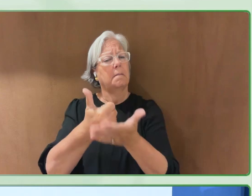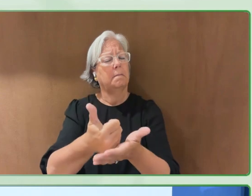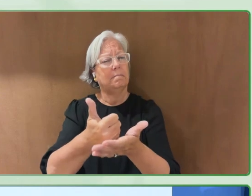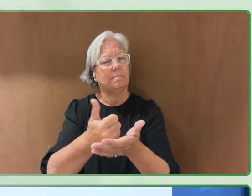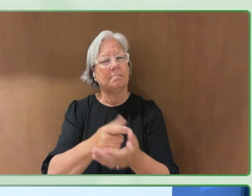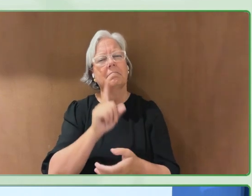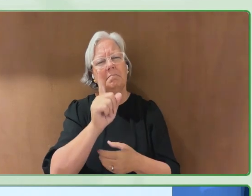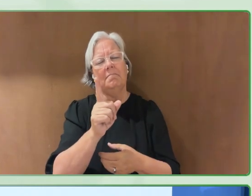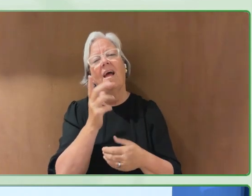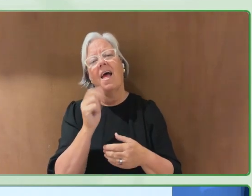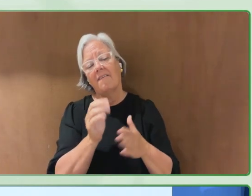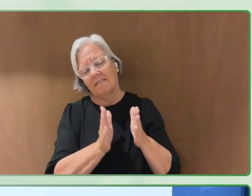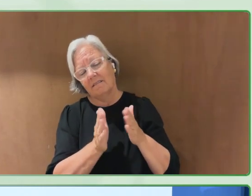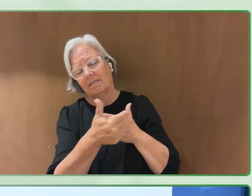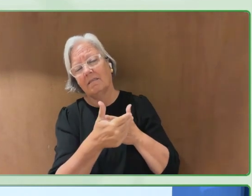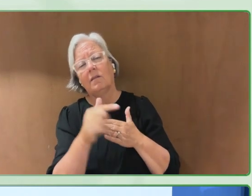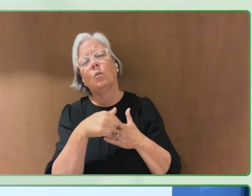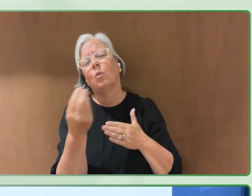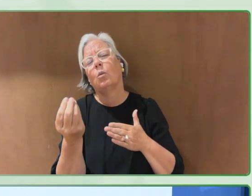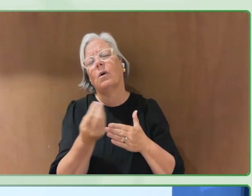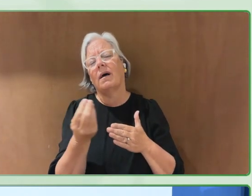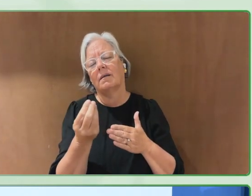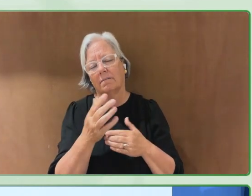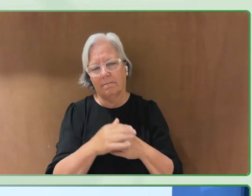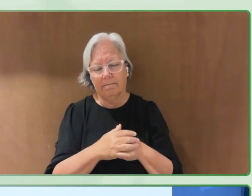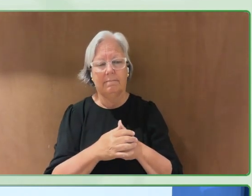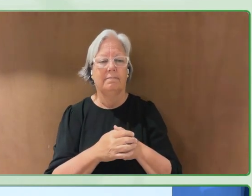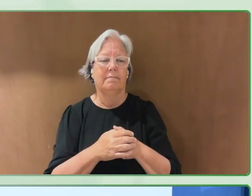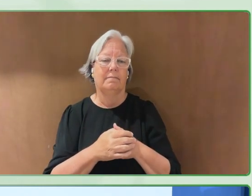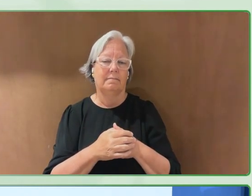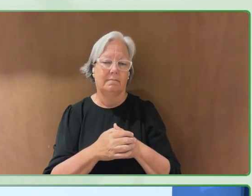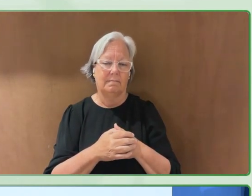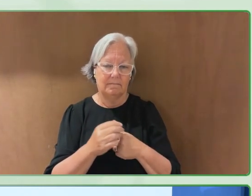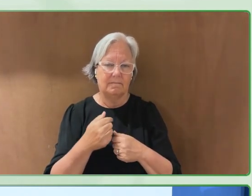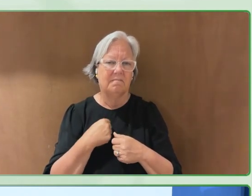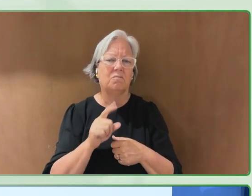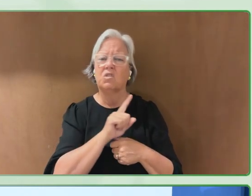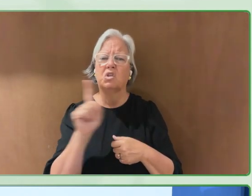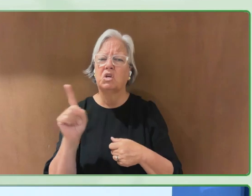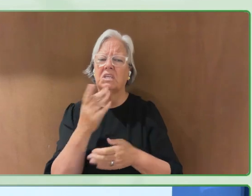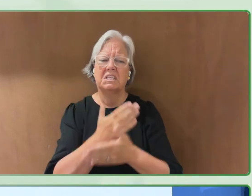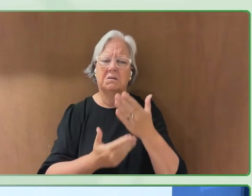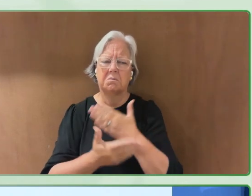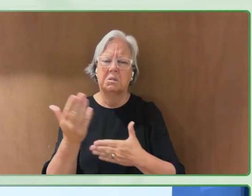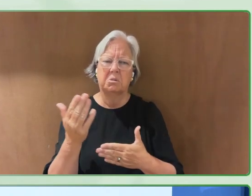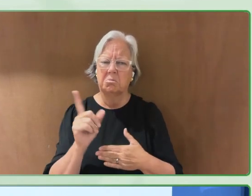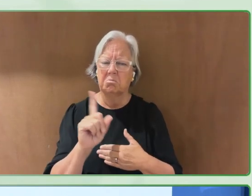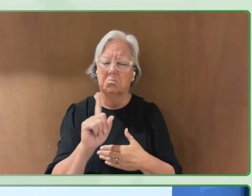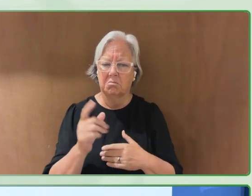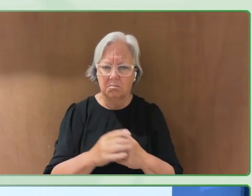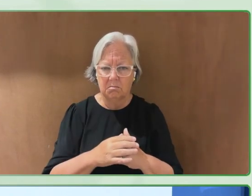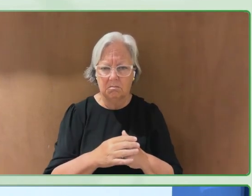behind of all this. I don't have a disability, but I know how you